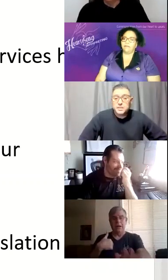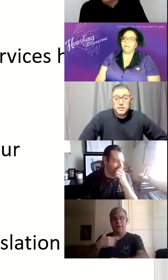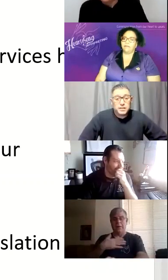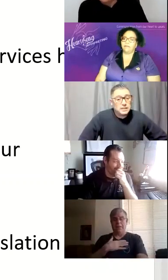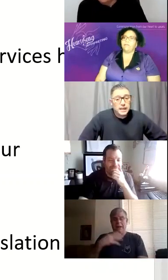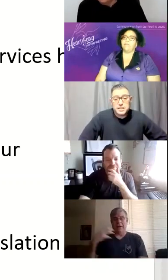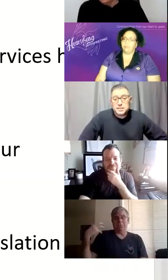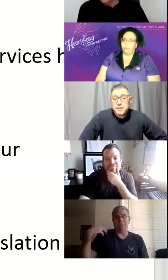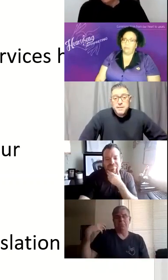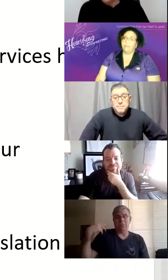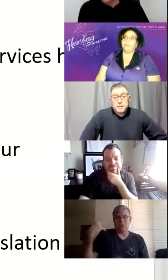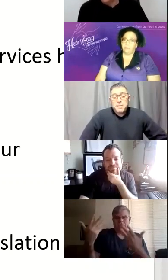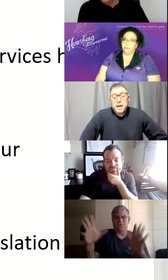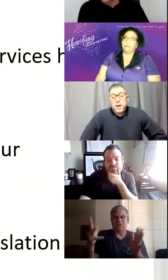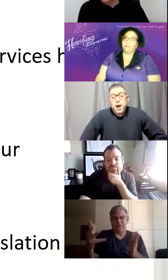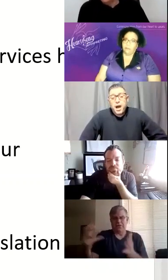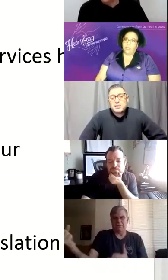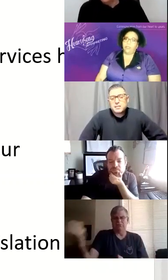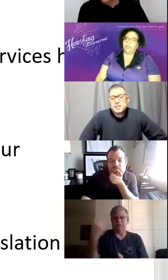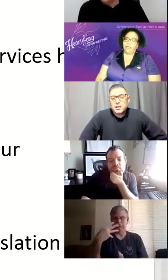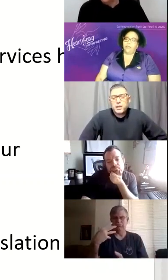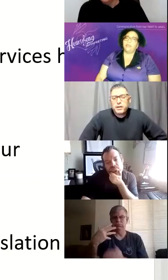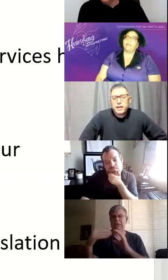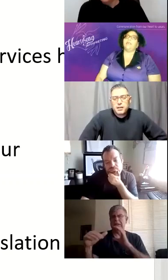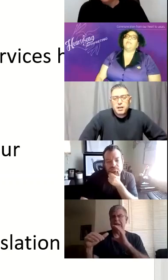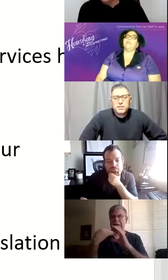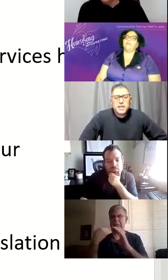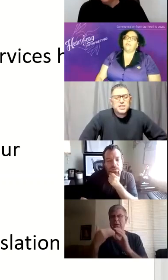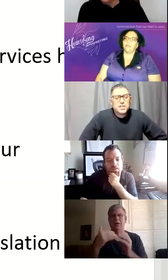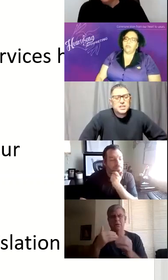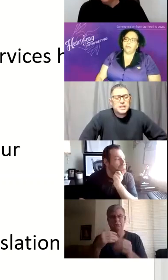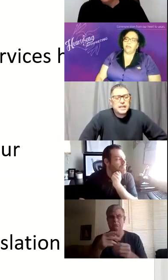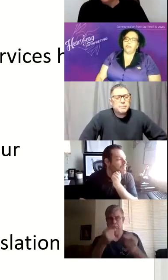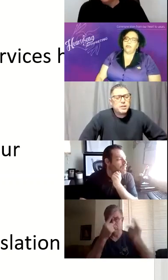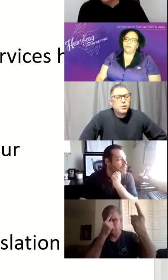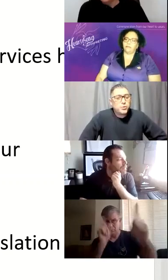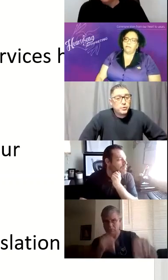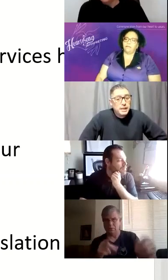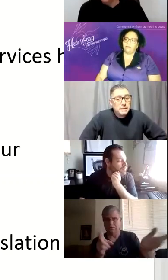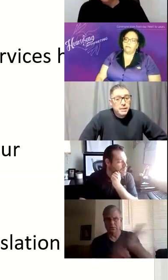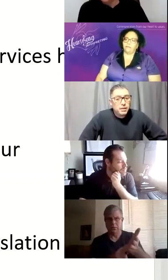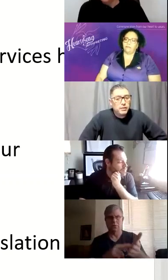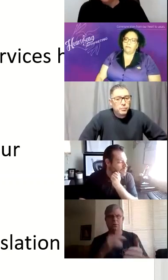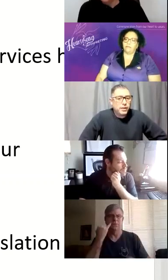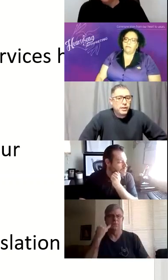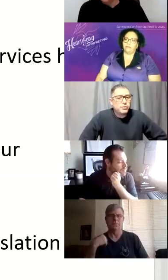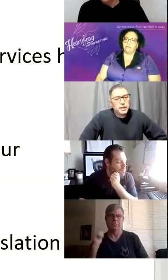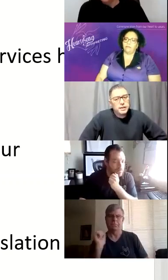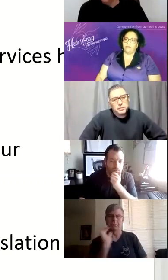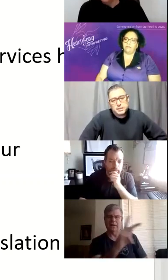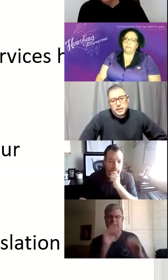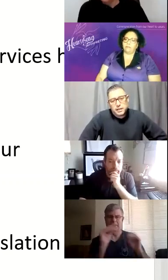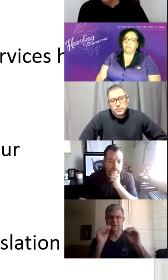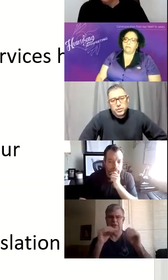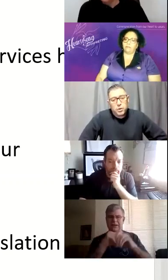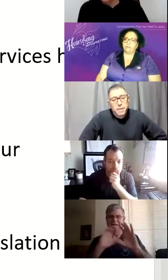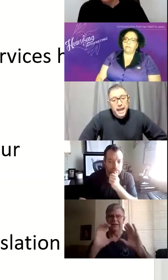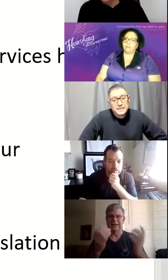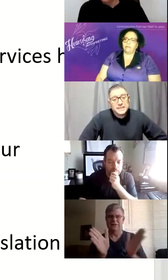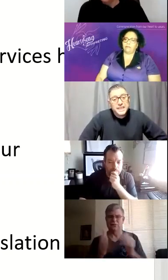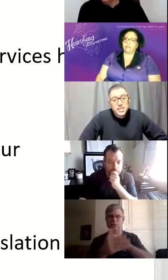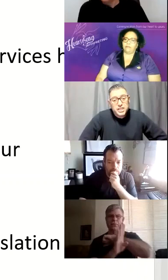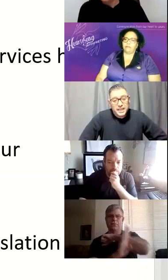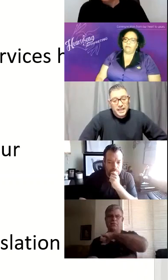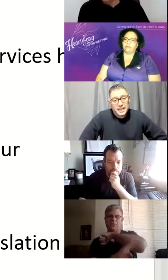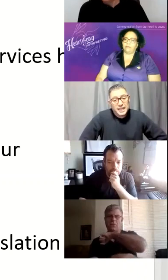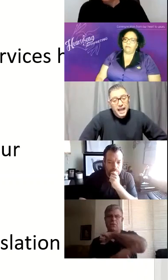soon, seriously. My boss, you know, we already had a conversation. They let me know through an email whether I agreed or want to sign up to go back